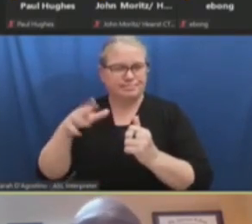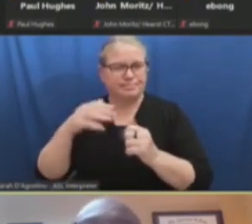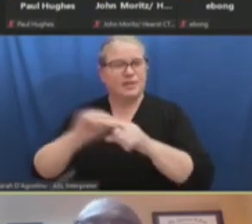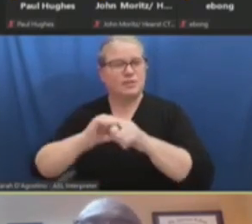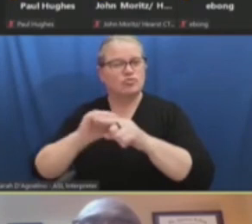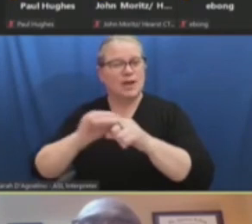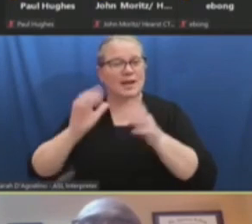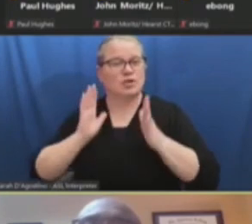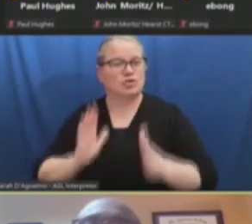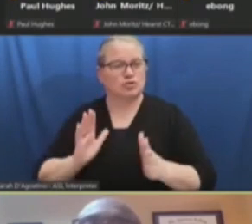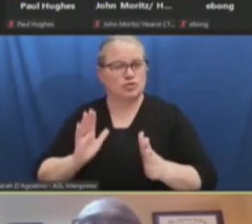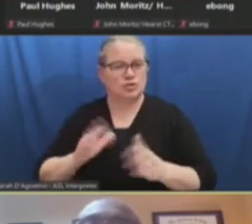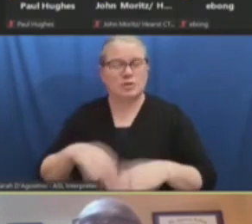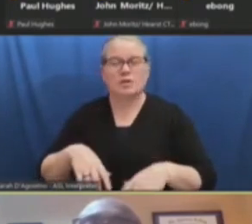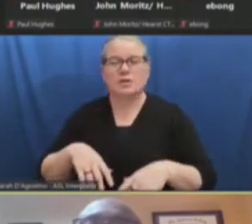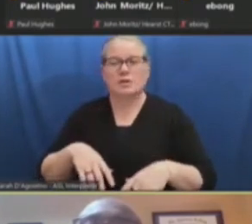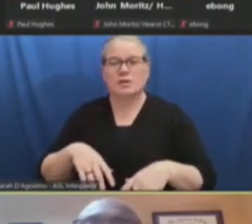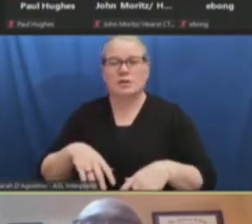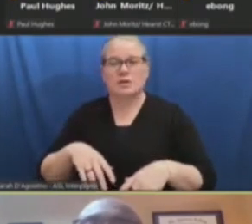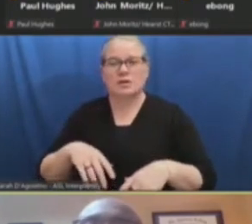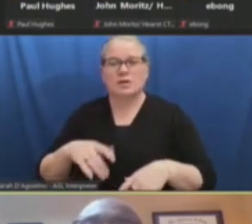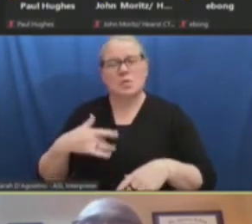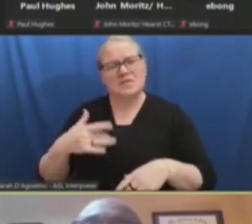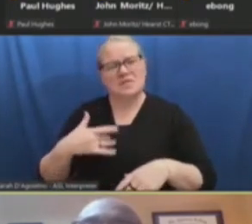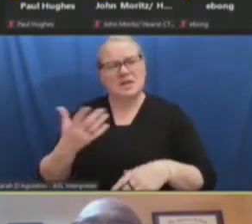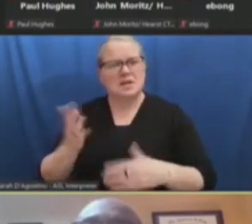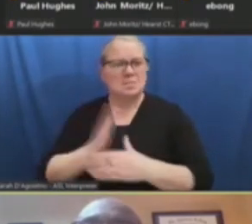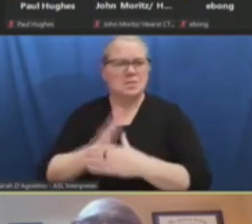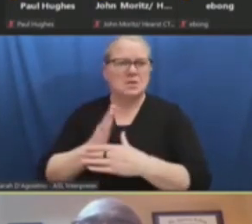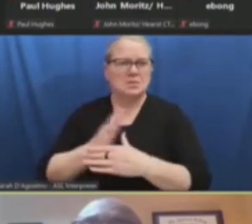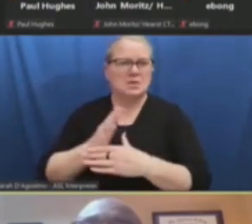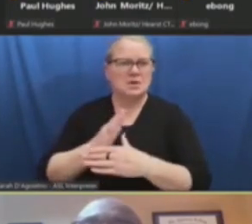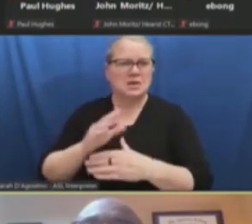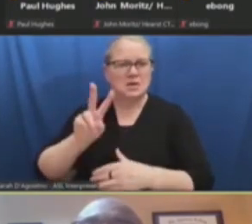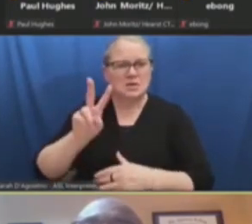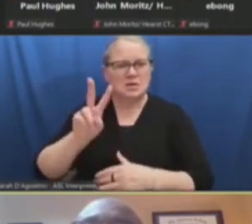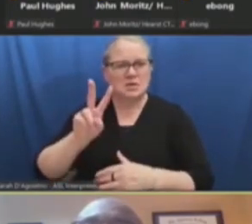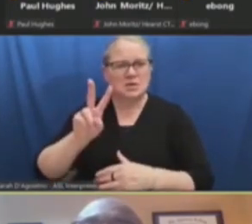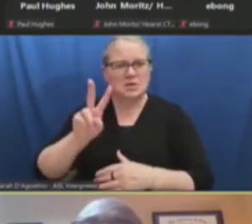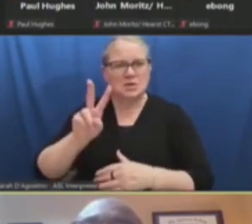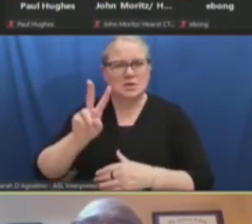trainers. It'll be somewhere between $200,000 and $300,000.